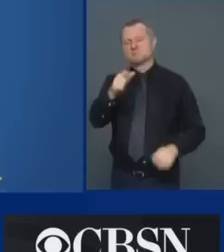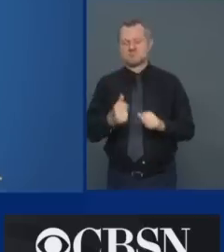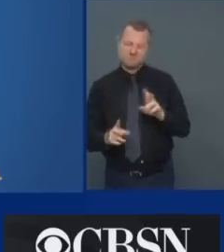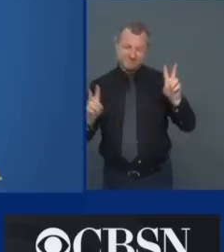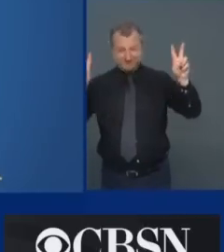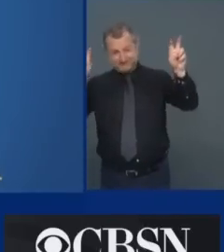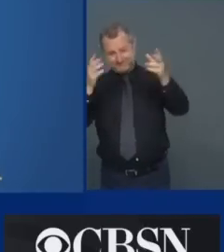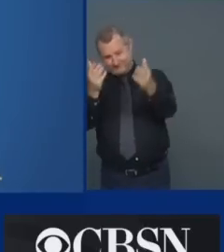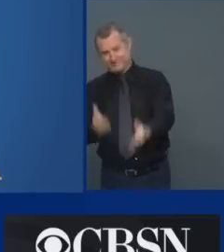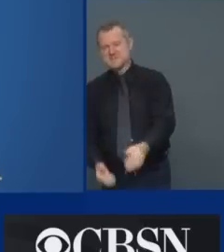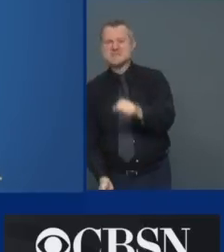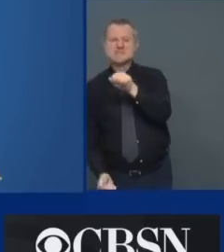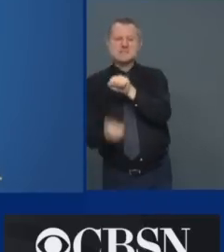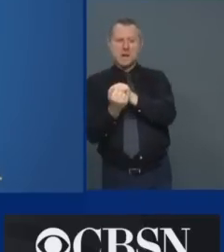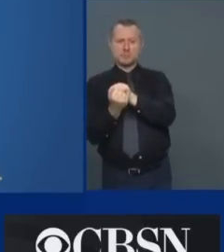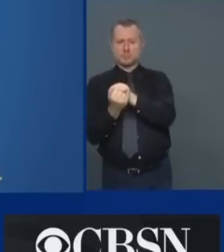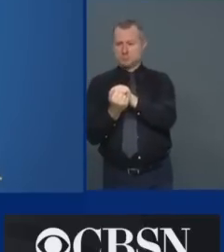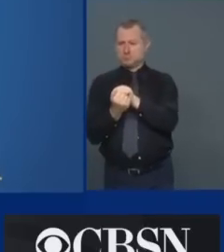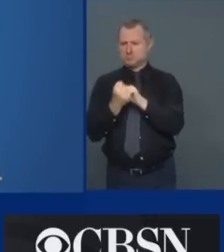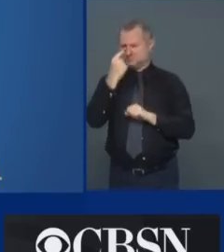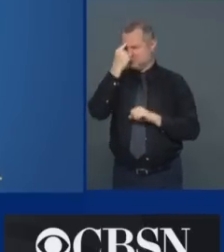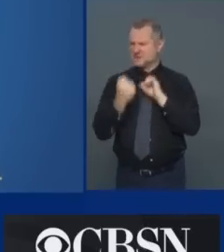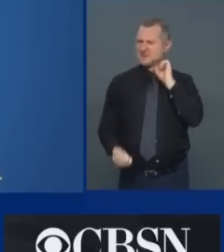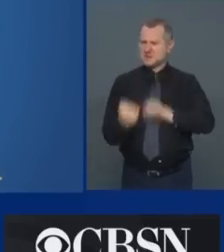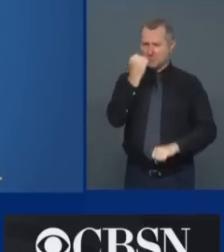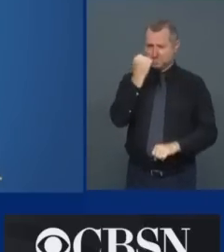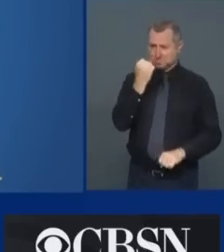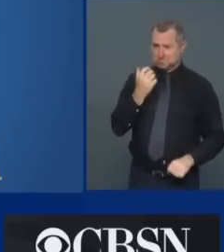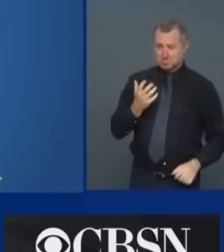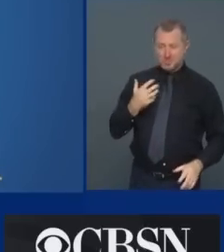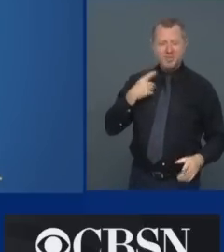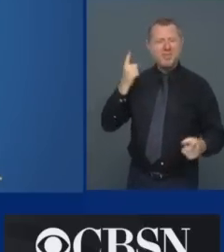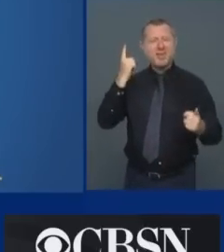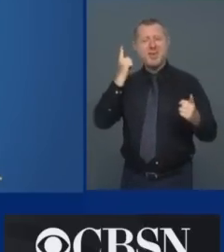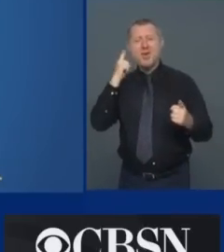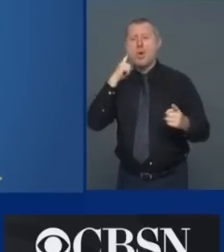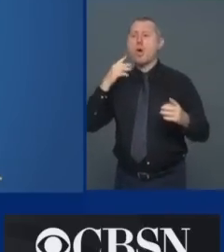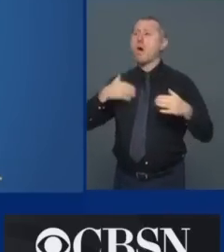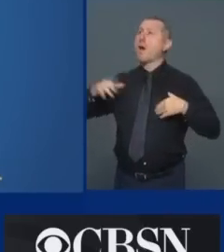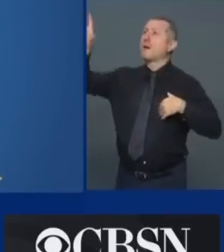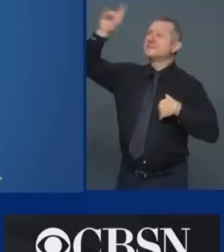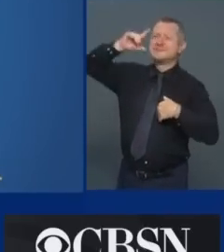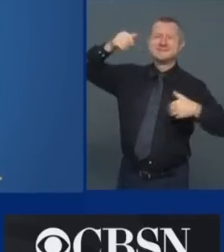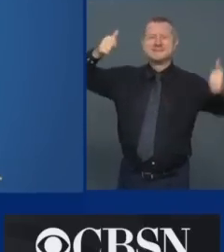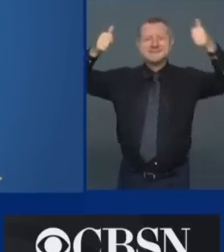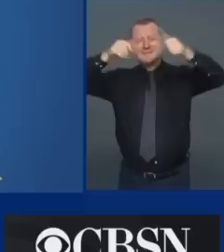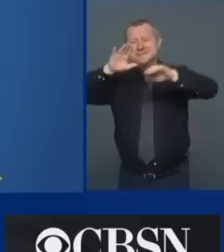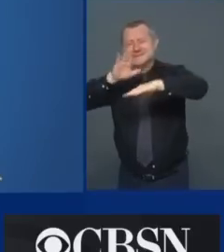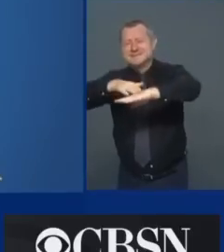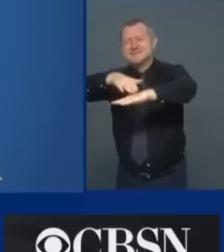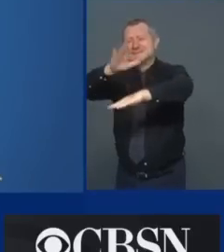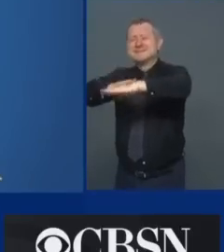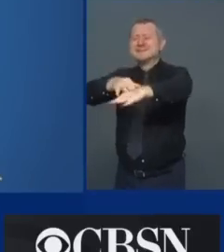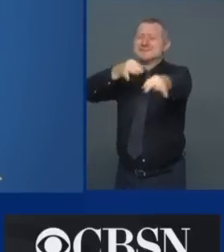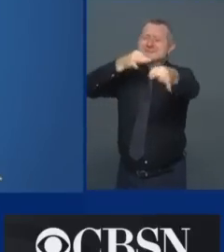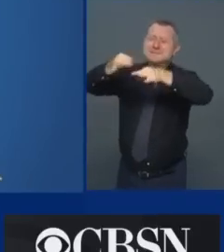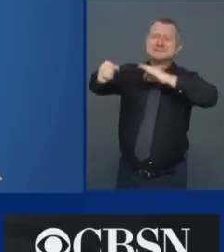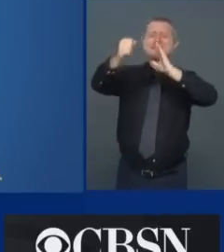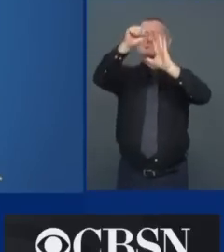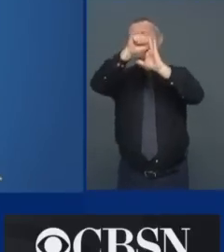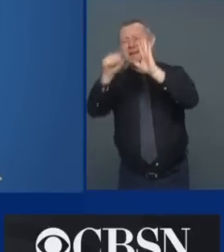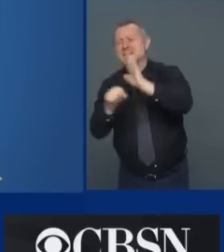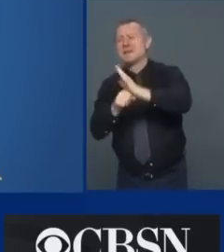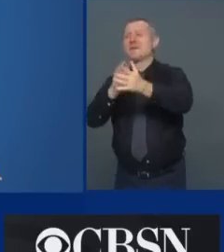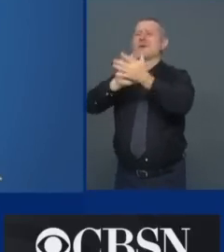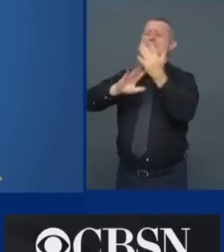every health official. You've seen all the data that showed people in emergency rooms, nurses and doctors